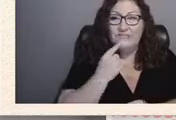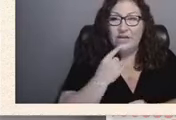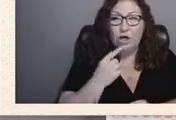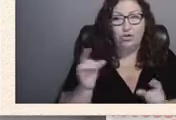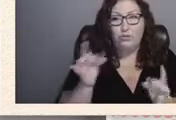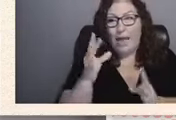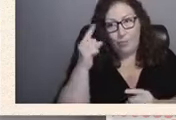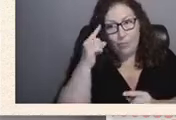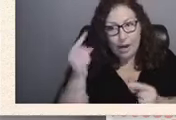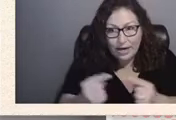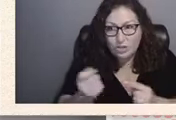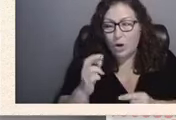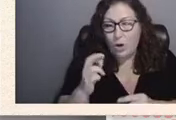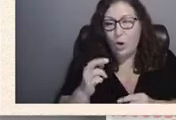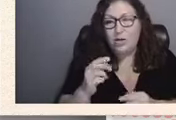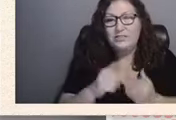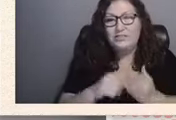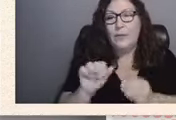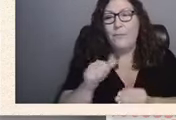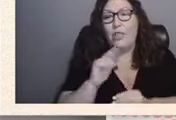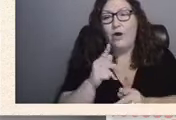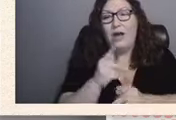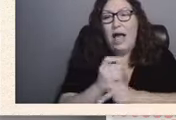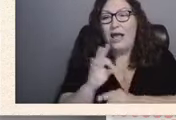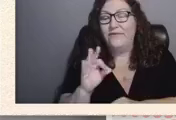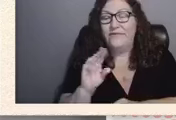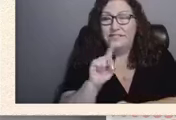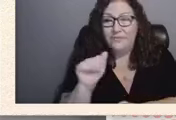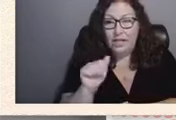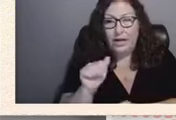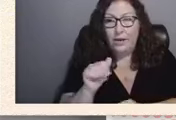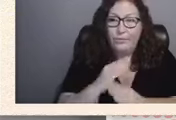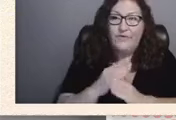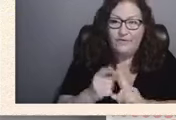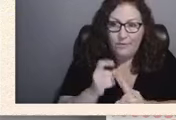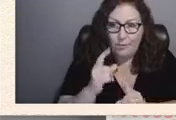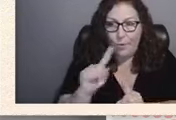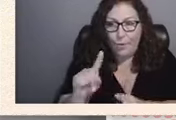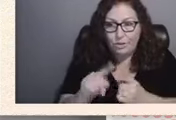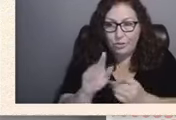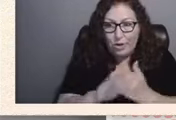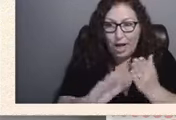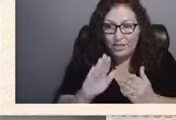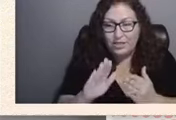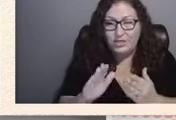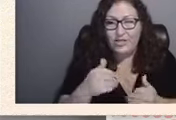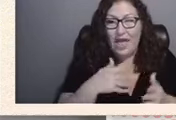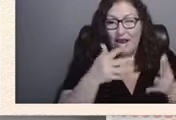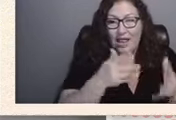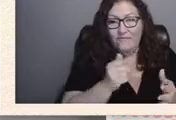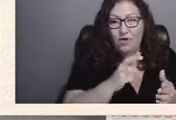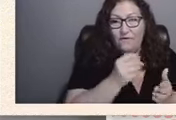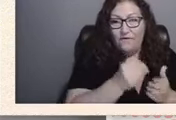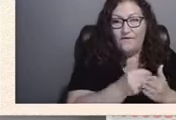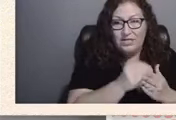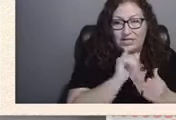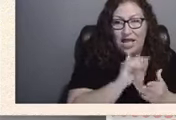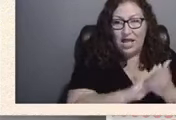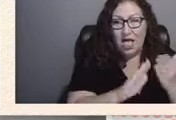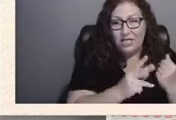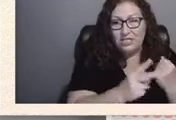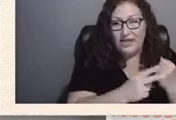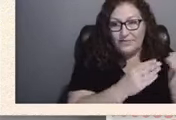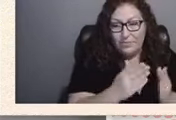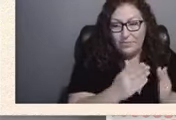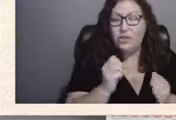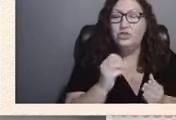disability prevented them from continuing on with college. And so now they have these leftover funds in a college savings plan. And so what's unique